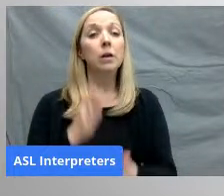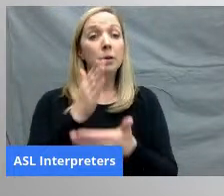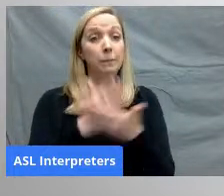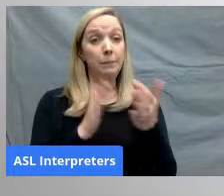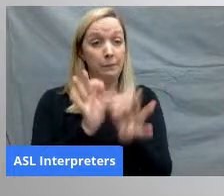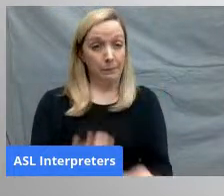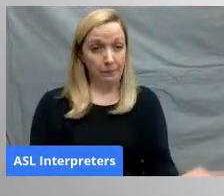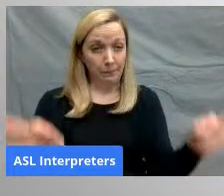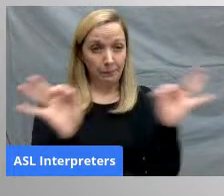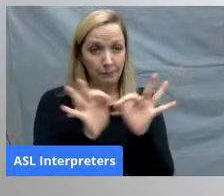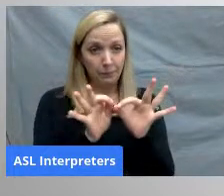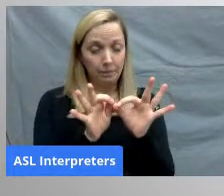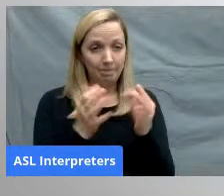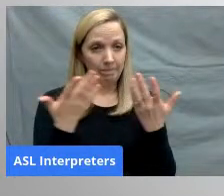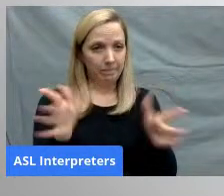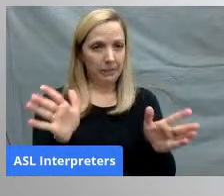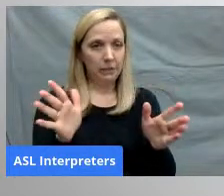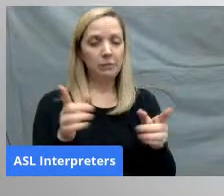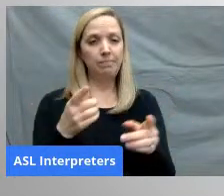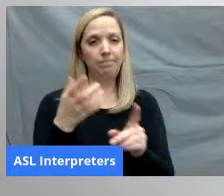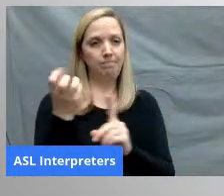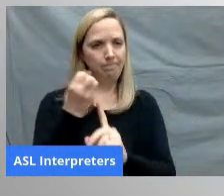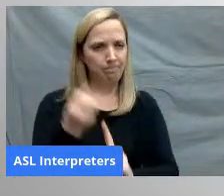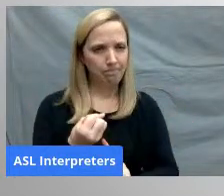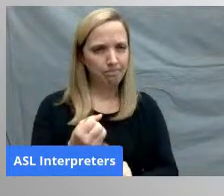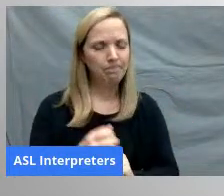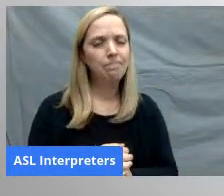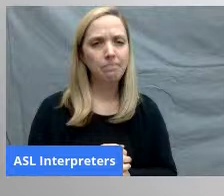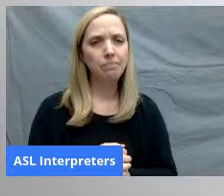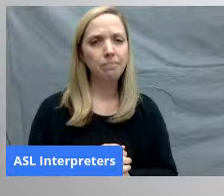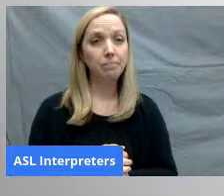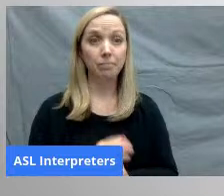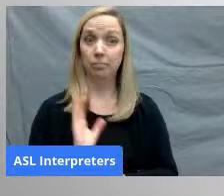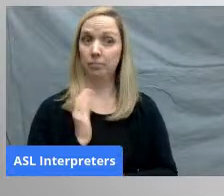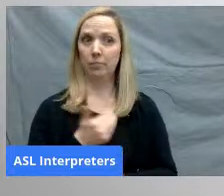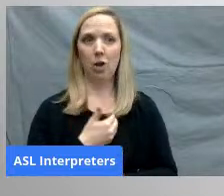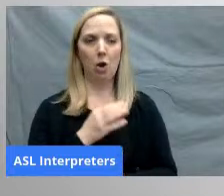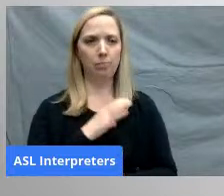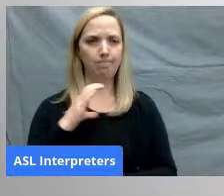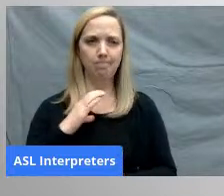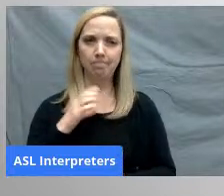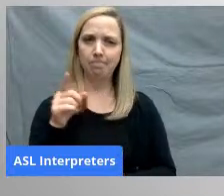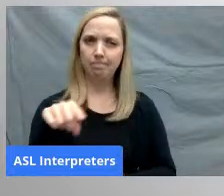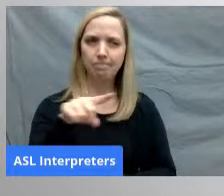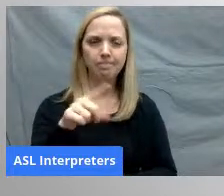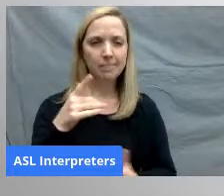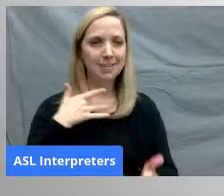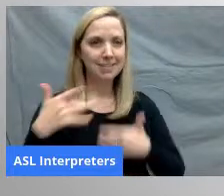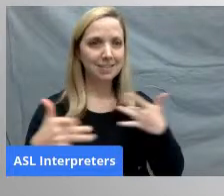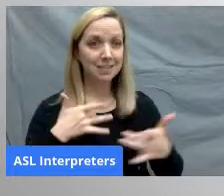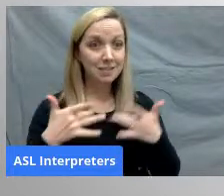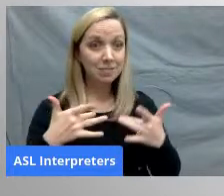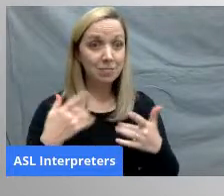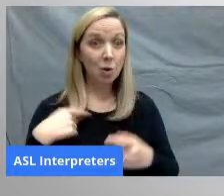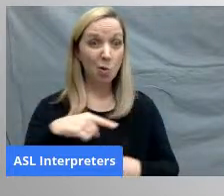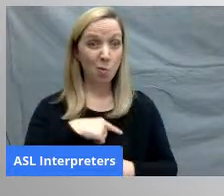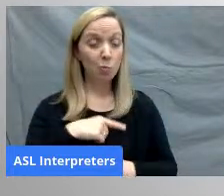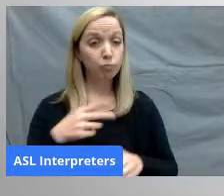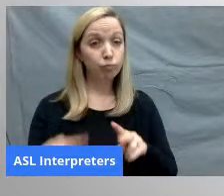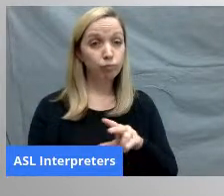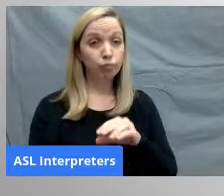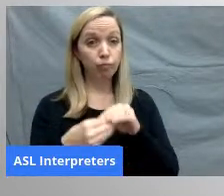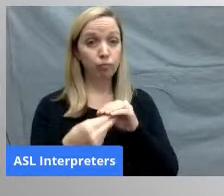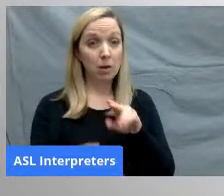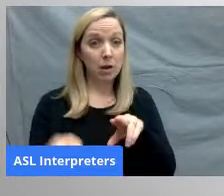to achieve, which our calendar committee was very excited about, is that we were able to increase instructional days.